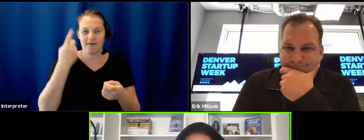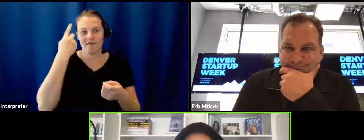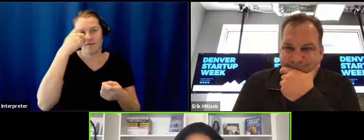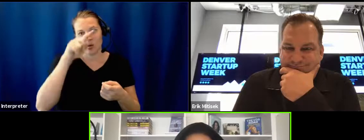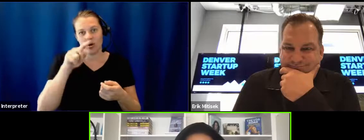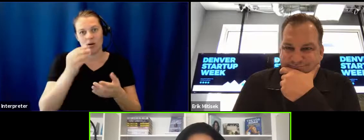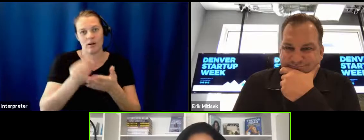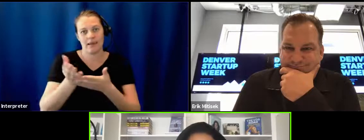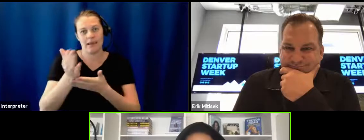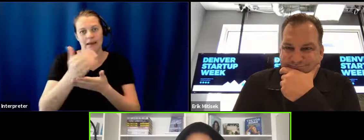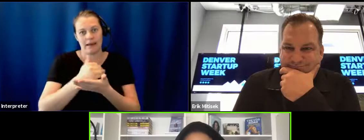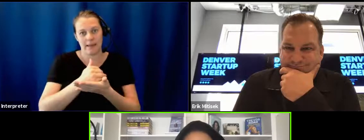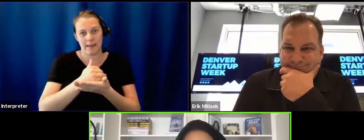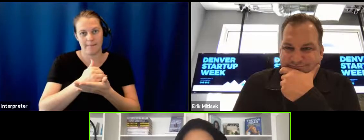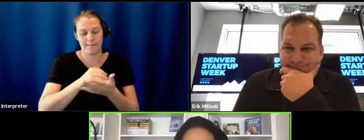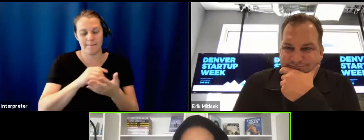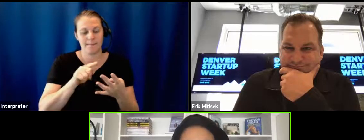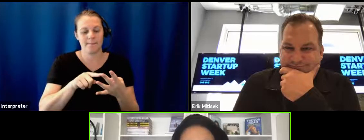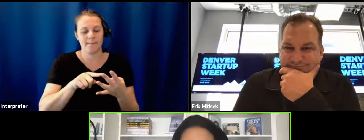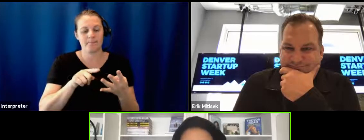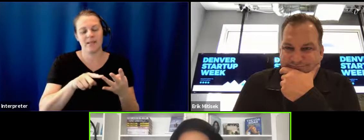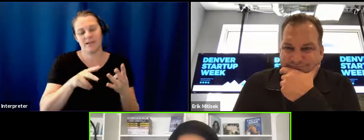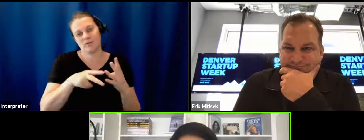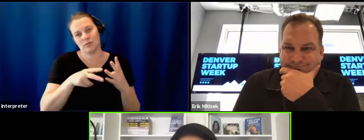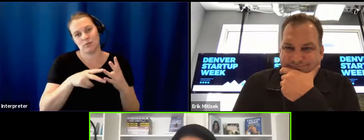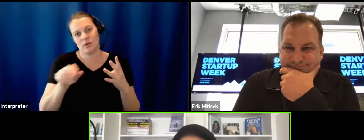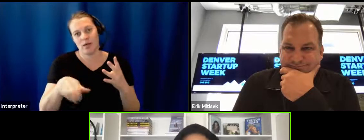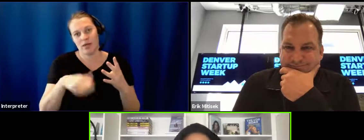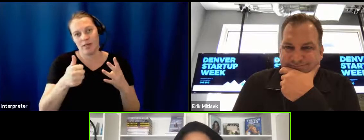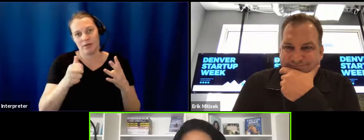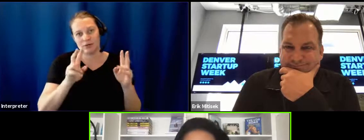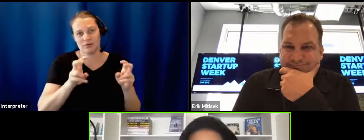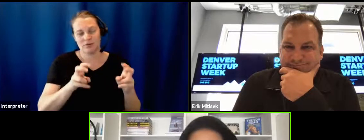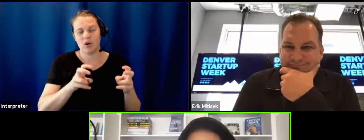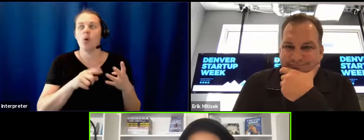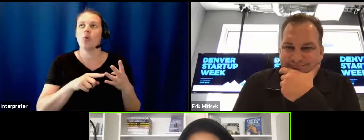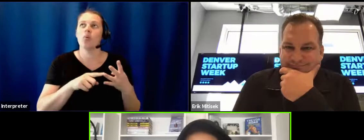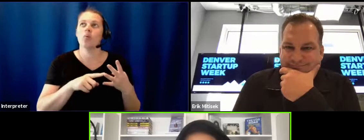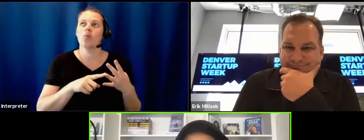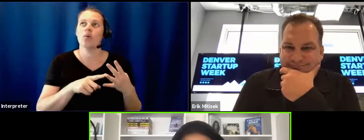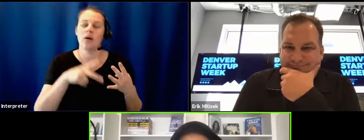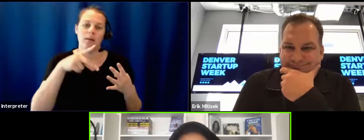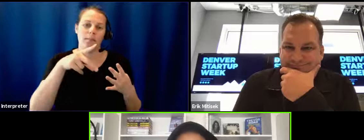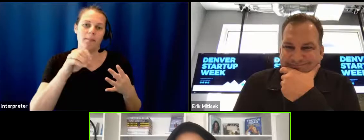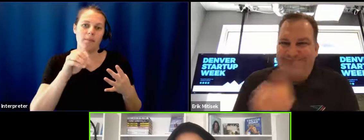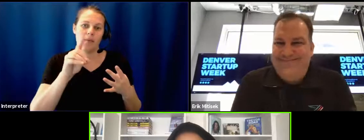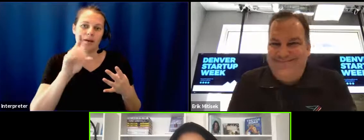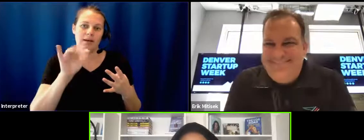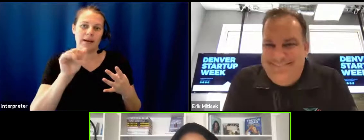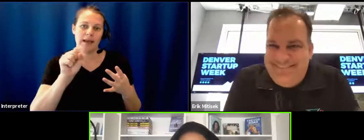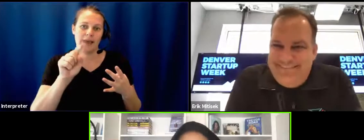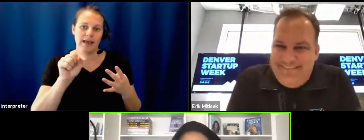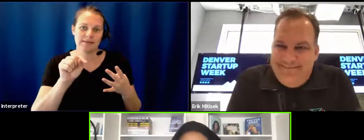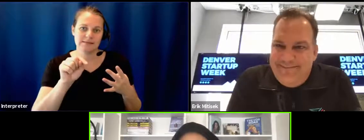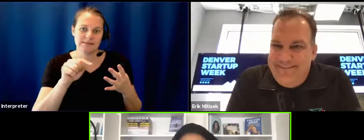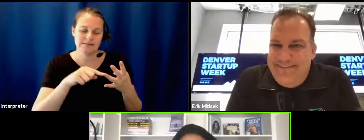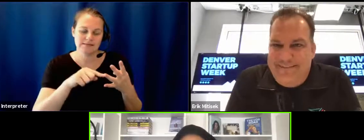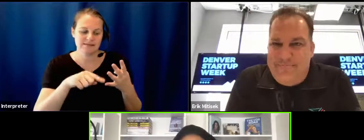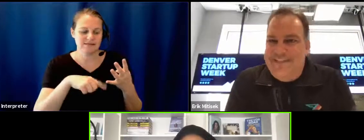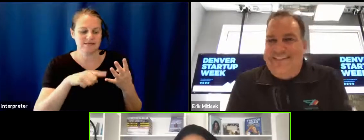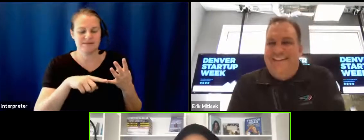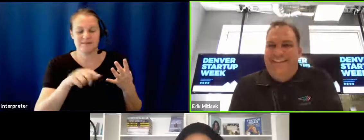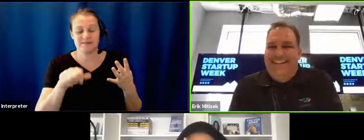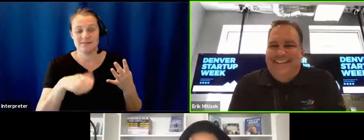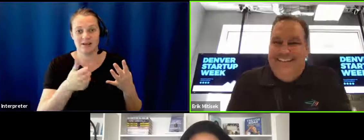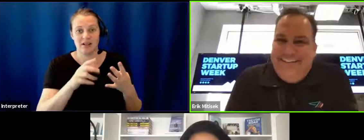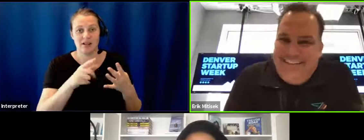income. And then, you know, 2 other topics one was about a podcast that I'm working on. And then, you know, another topic. And